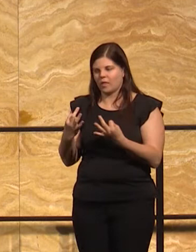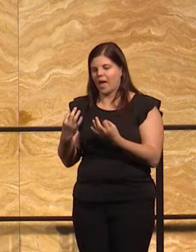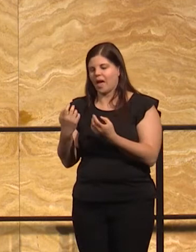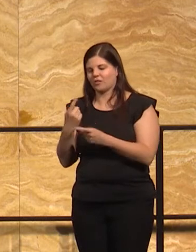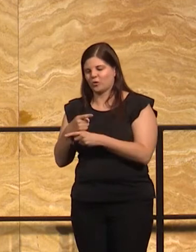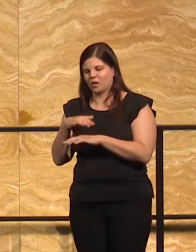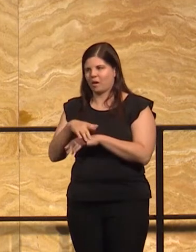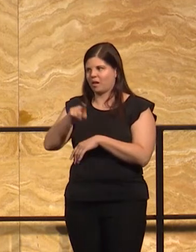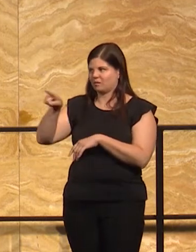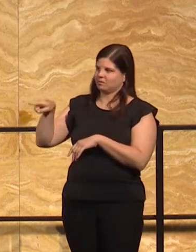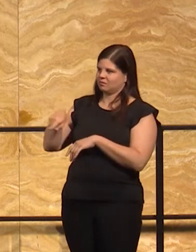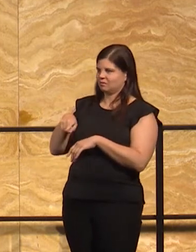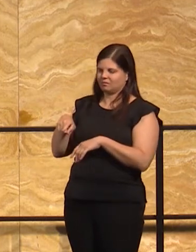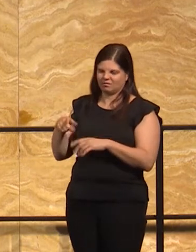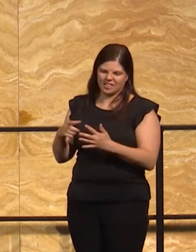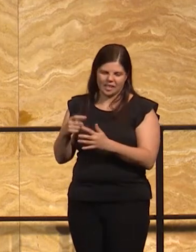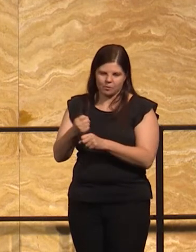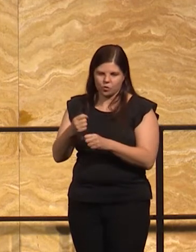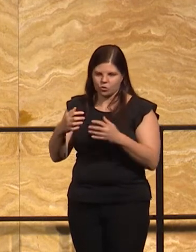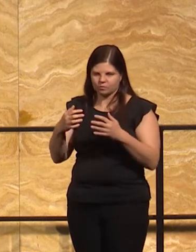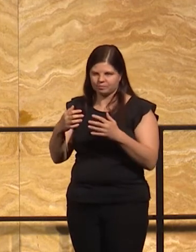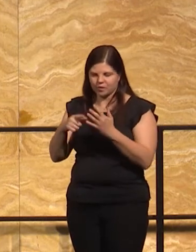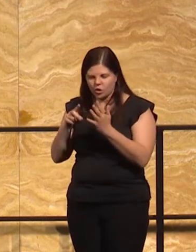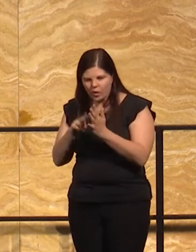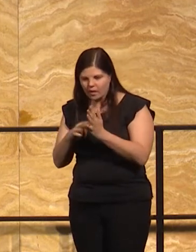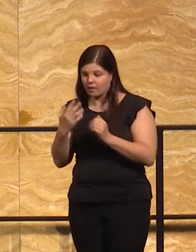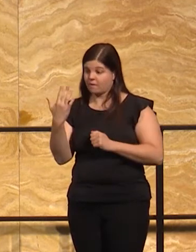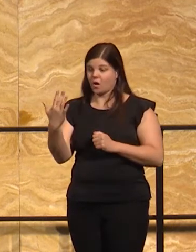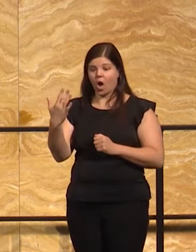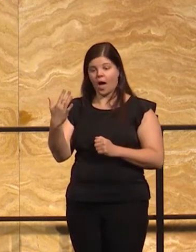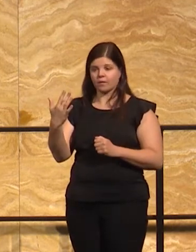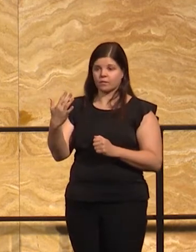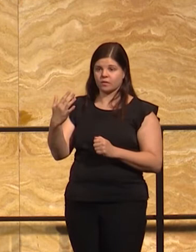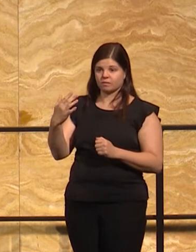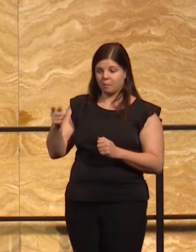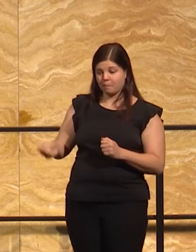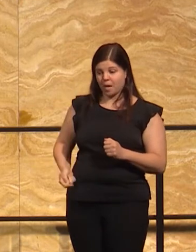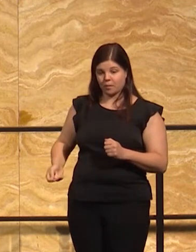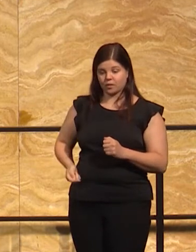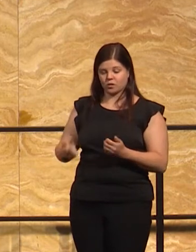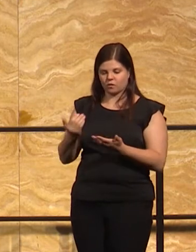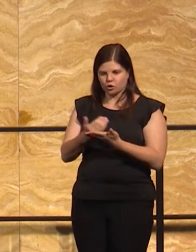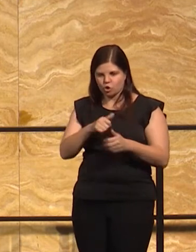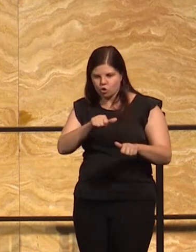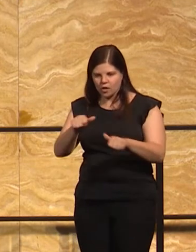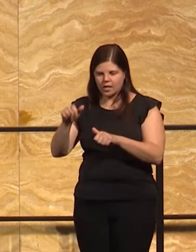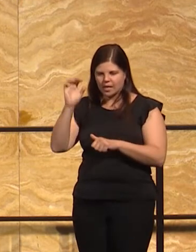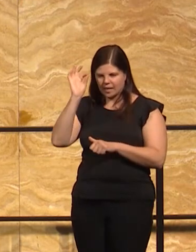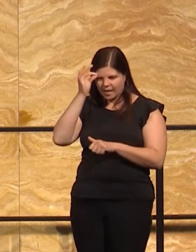United Nations, you're essentially talking about five permanent members of the Security Council without whose interest, without